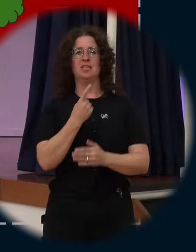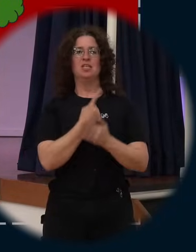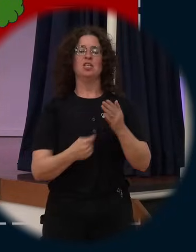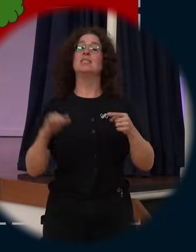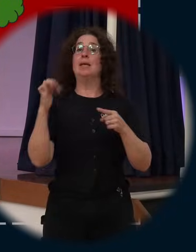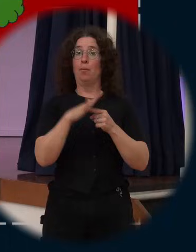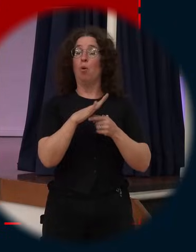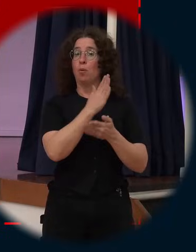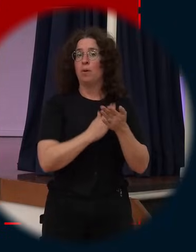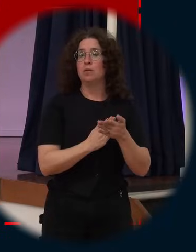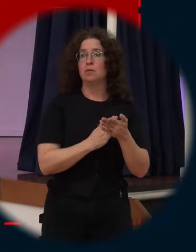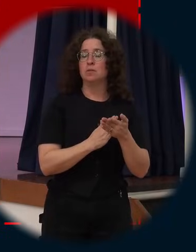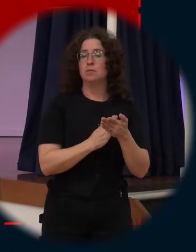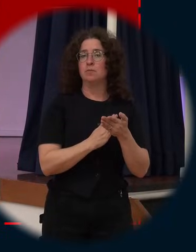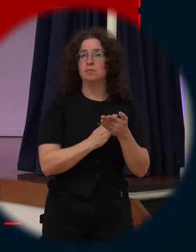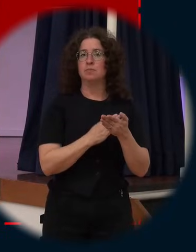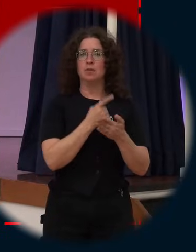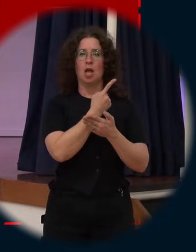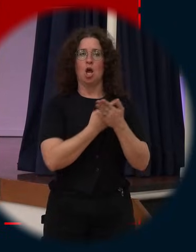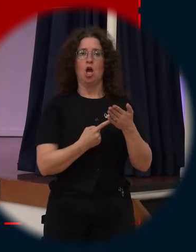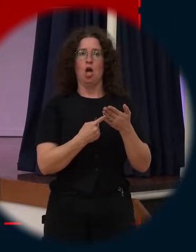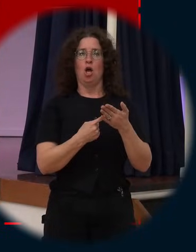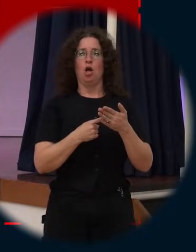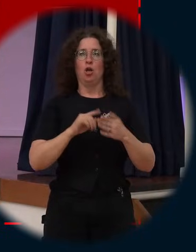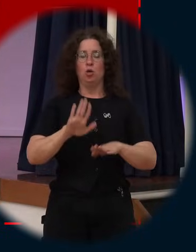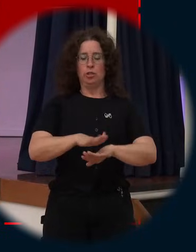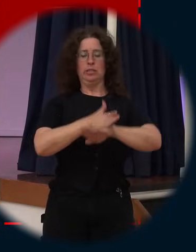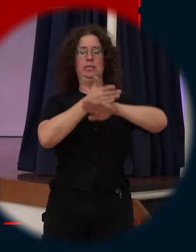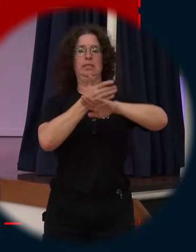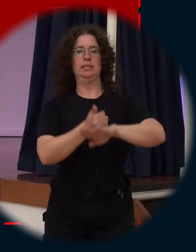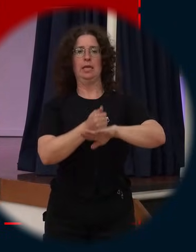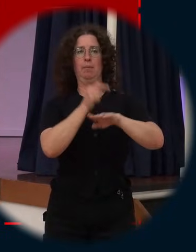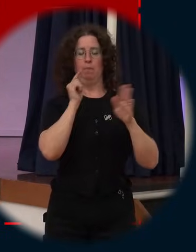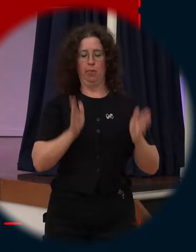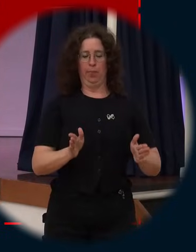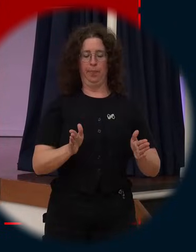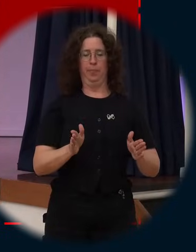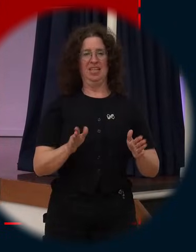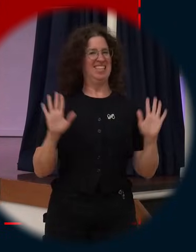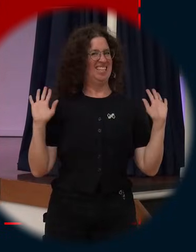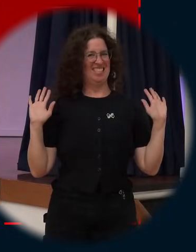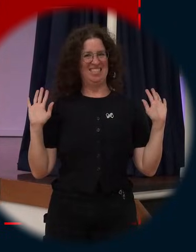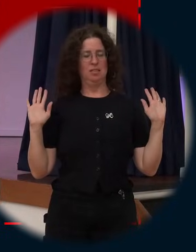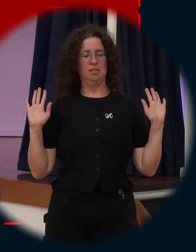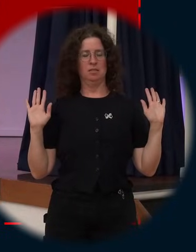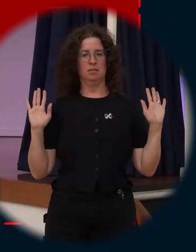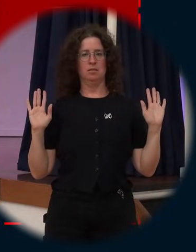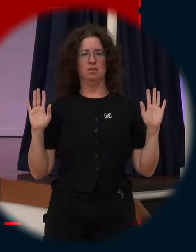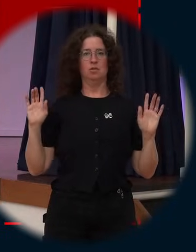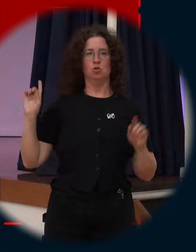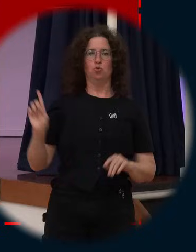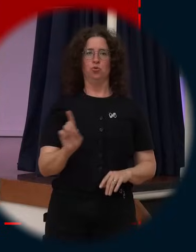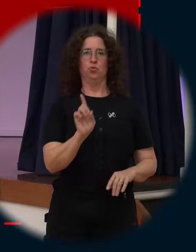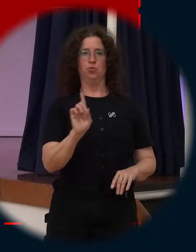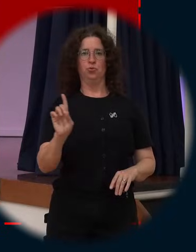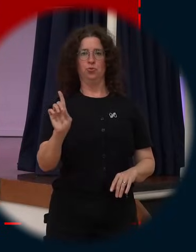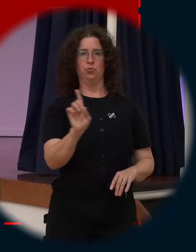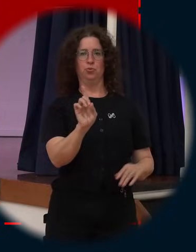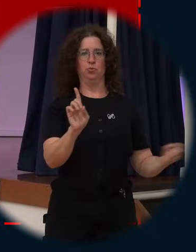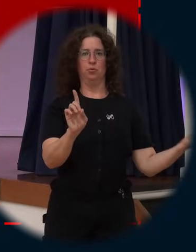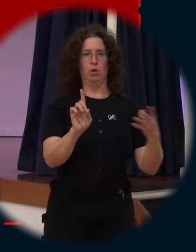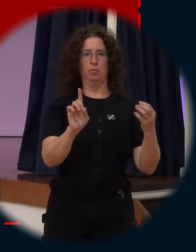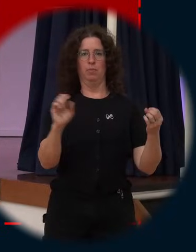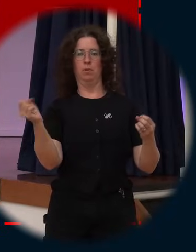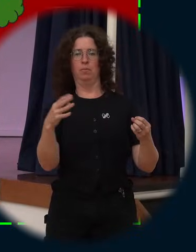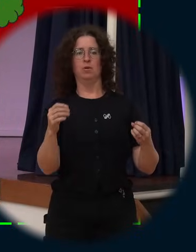relevant chunks and only loading and generating those relevant chunks around the player as they move through the world. As we